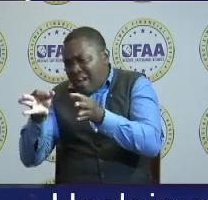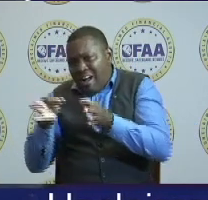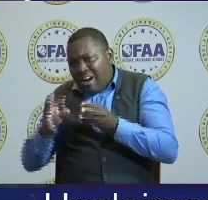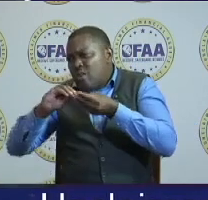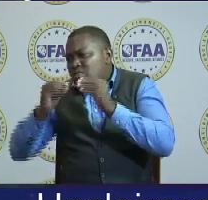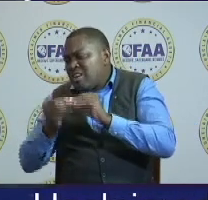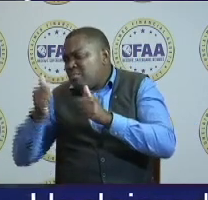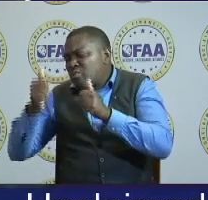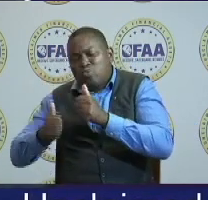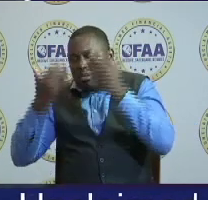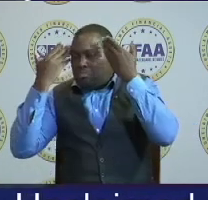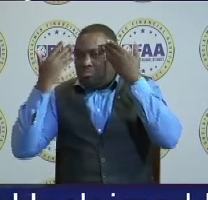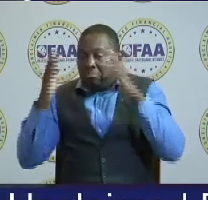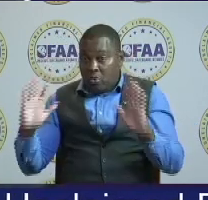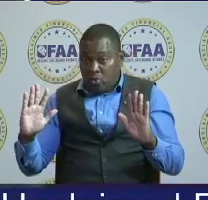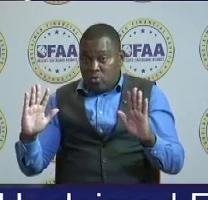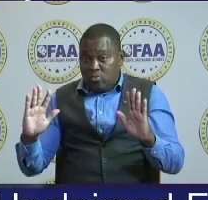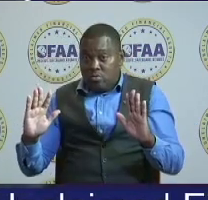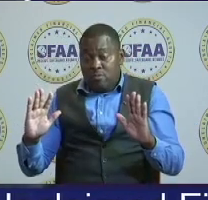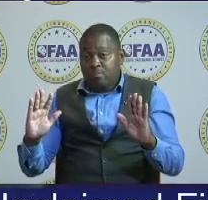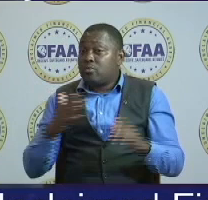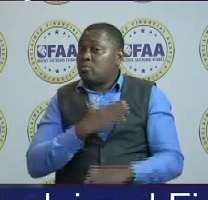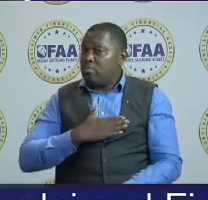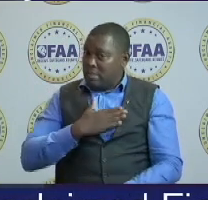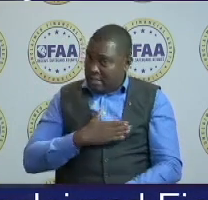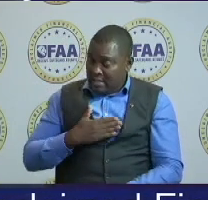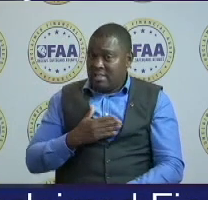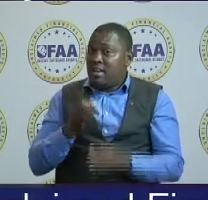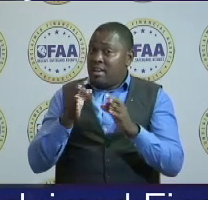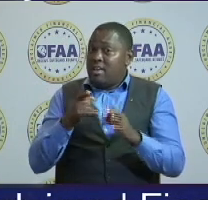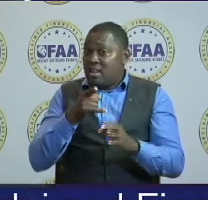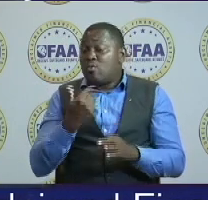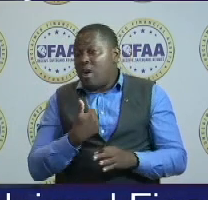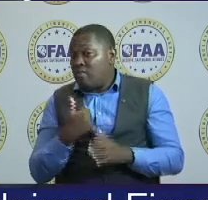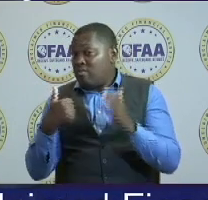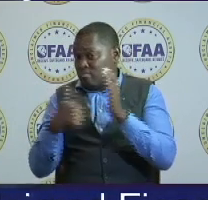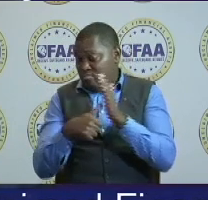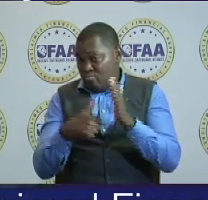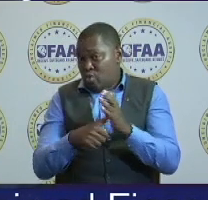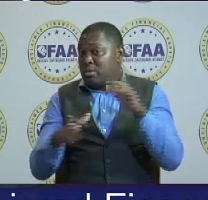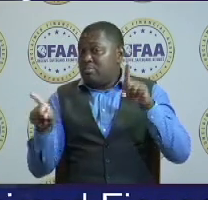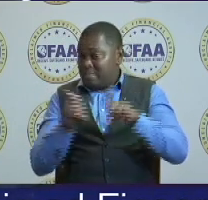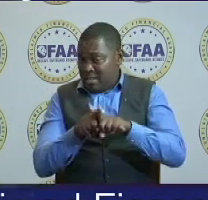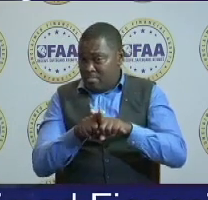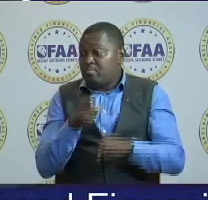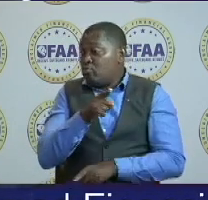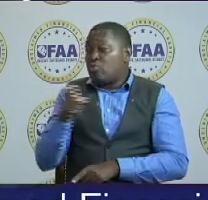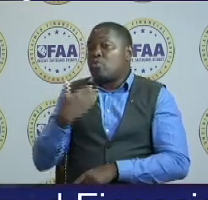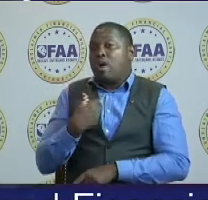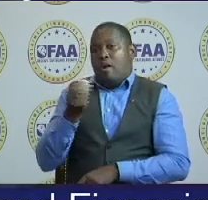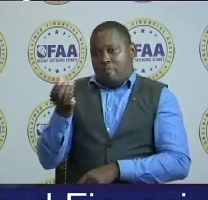holders, whoever is listening to us today, wherever you are, that if you've got that dilemma where you have monies in your